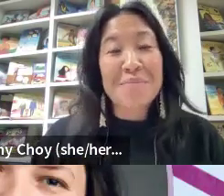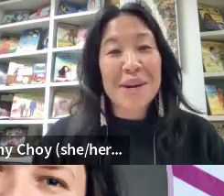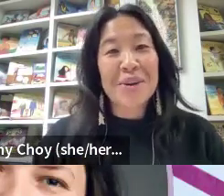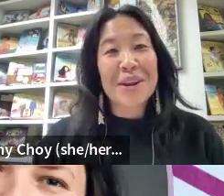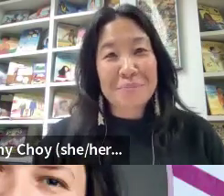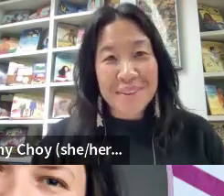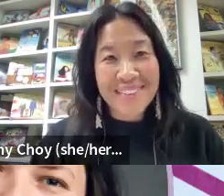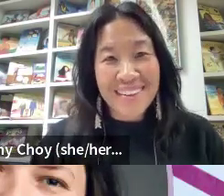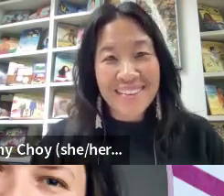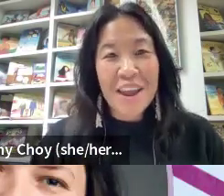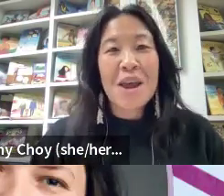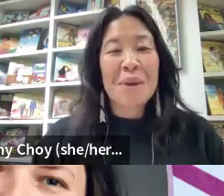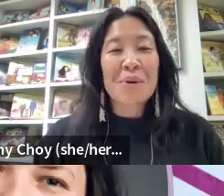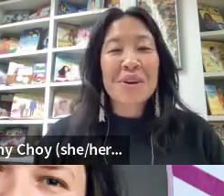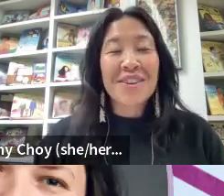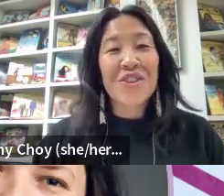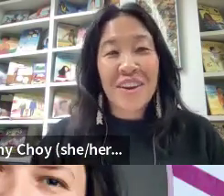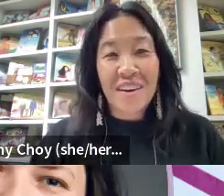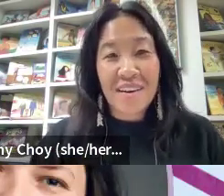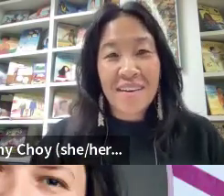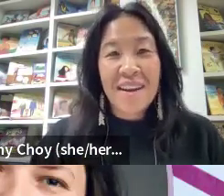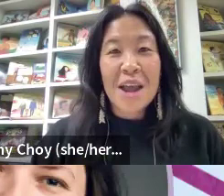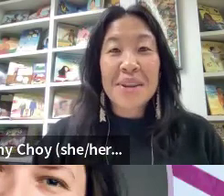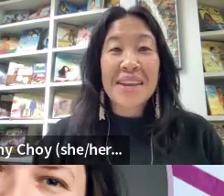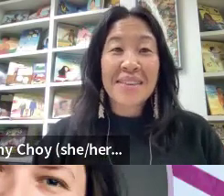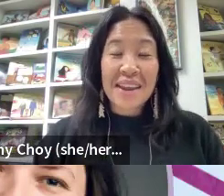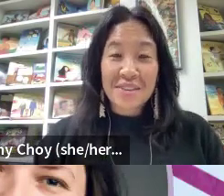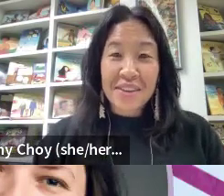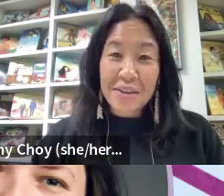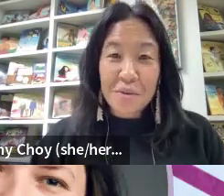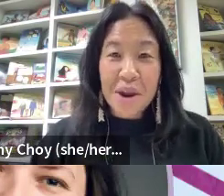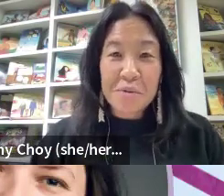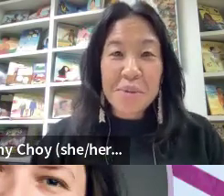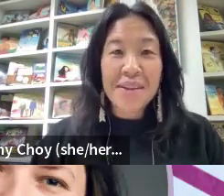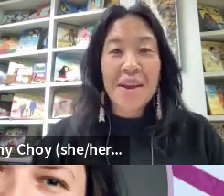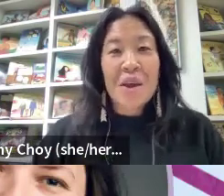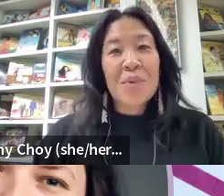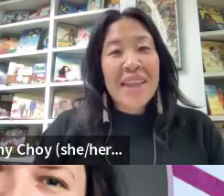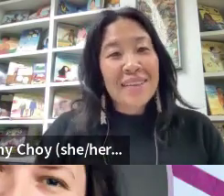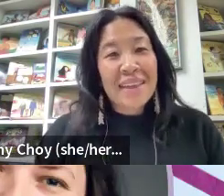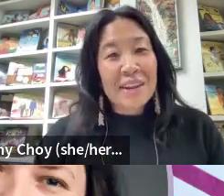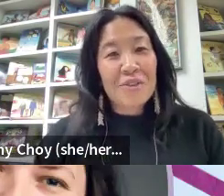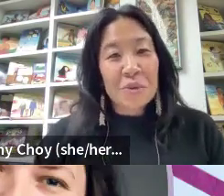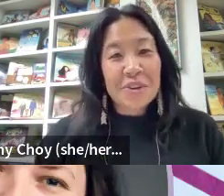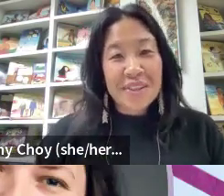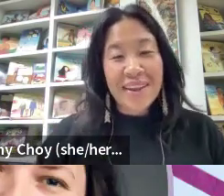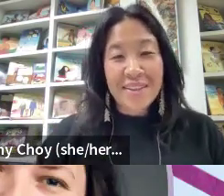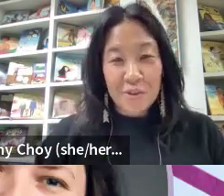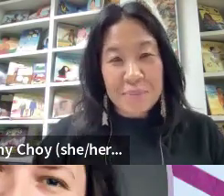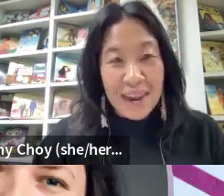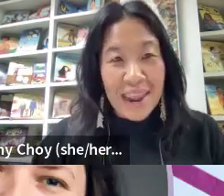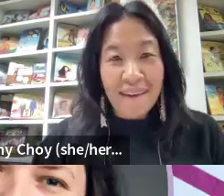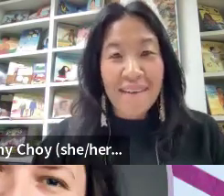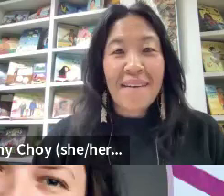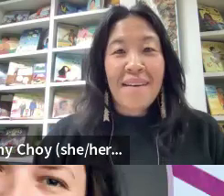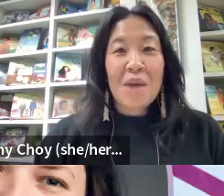family-owned and minority-owned business. My pronouns are she, her. I'm an East Asian Native Hawaiian woman with tan skin and shoulder-length